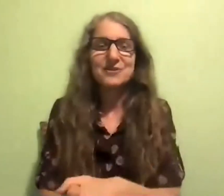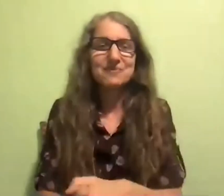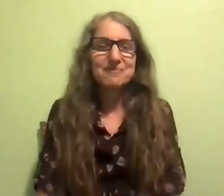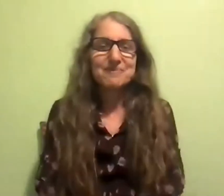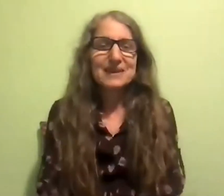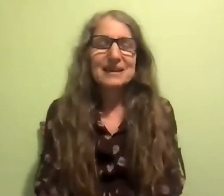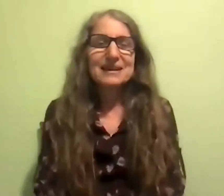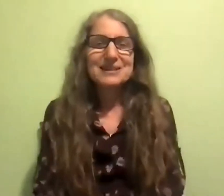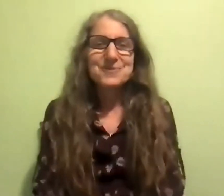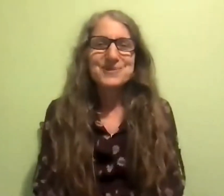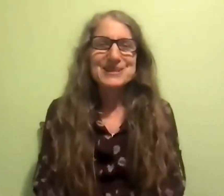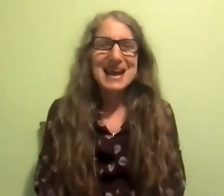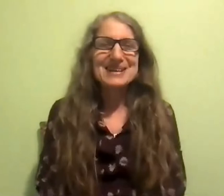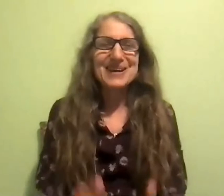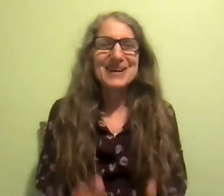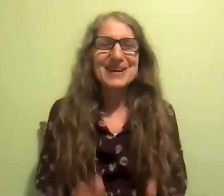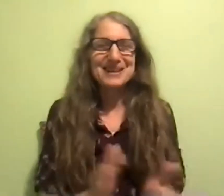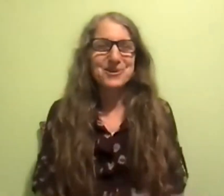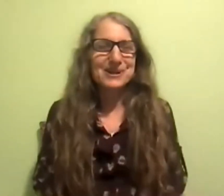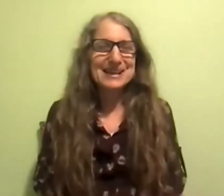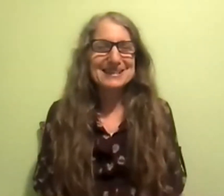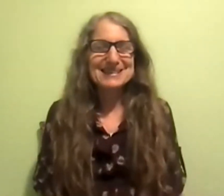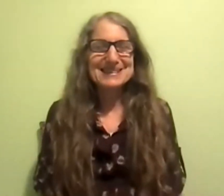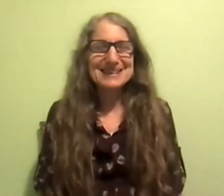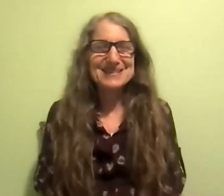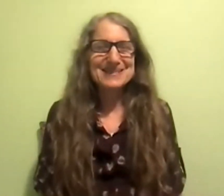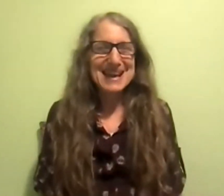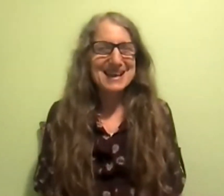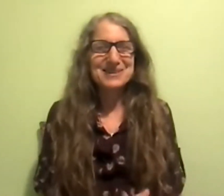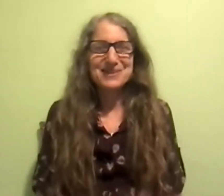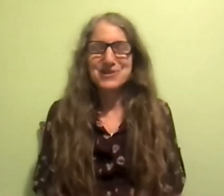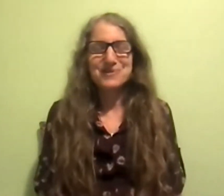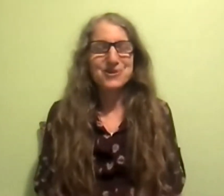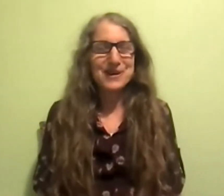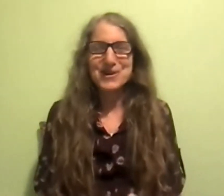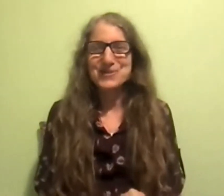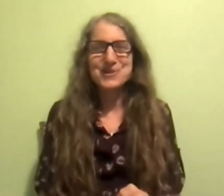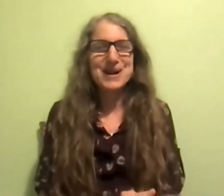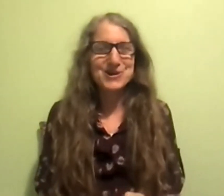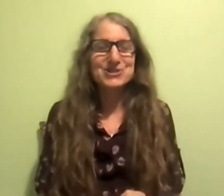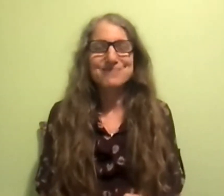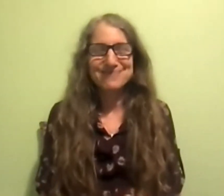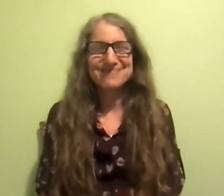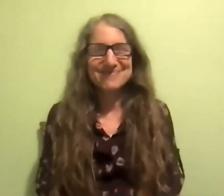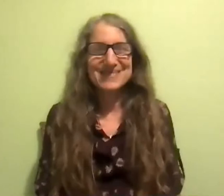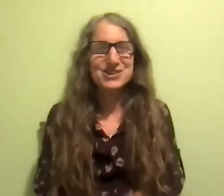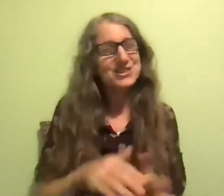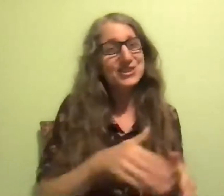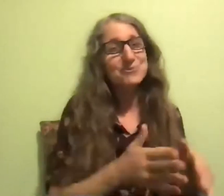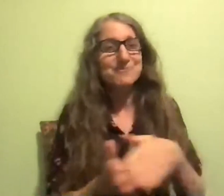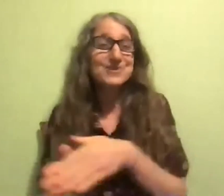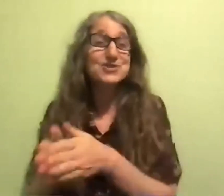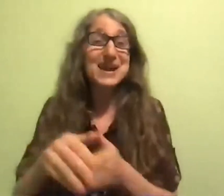go. So just end on that there really isn't, again, no failure, no errors, just a